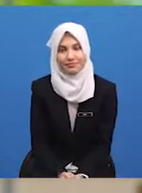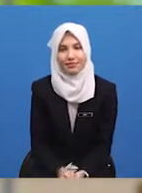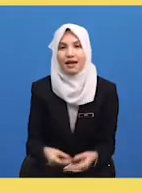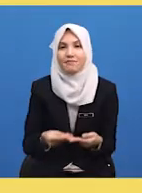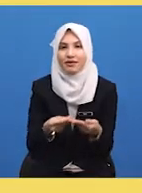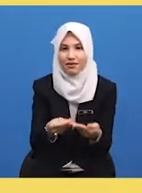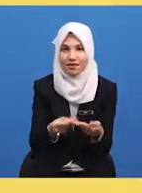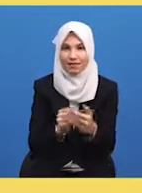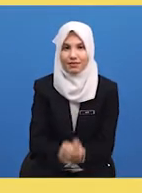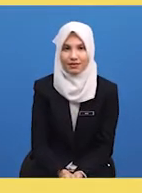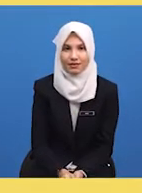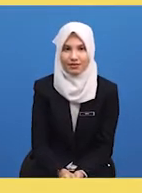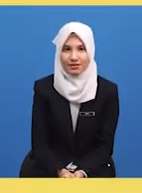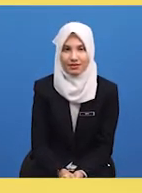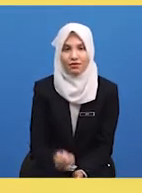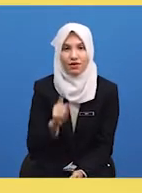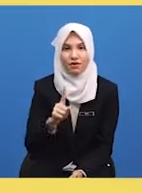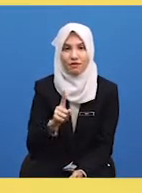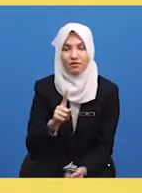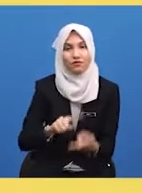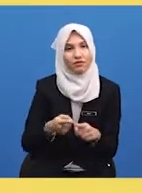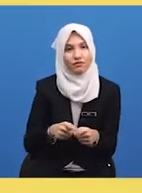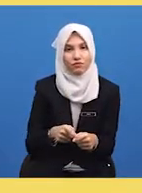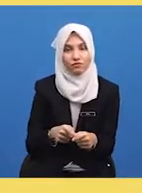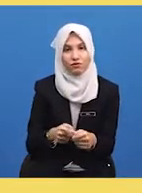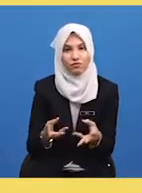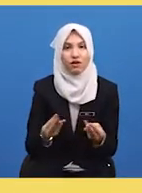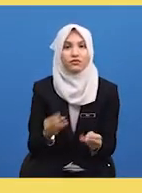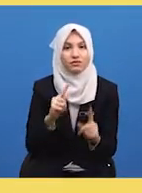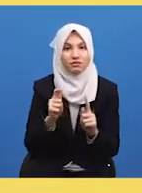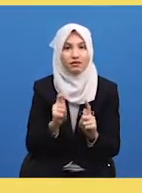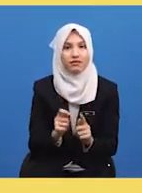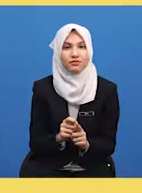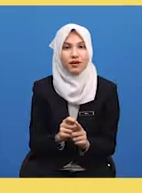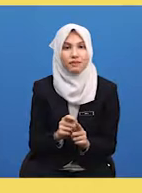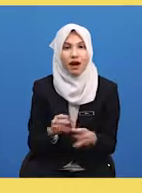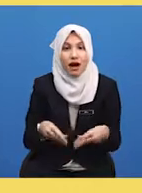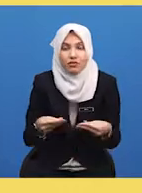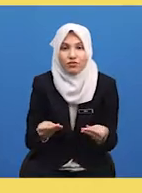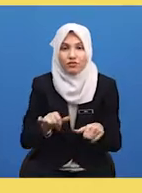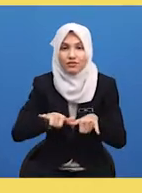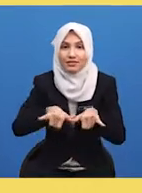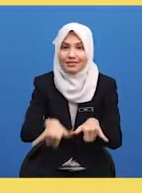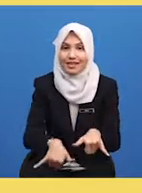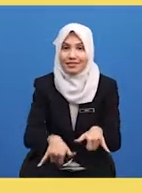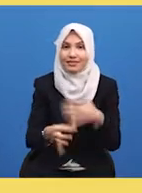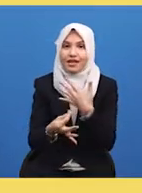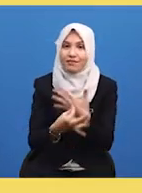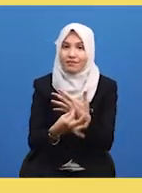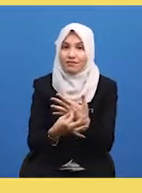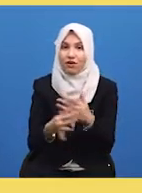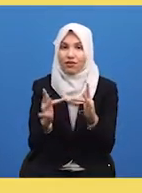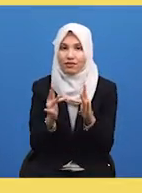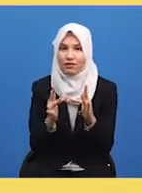task. One of your friends wants to talk to you about how to stay safe online. Your friend is